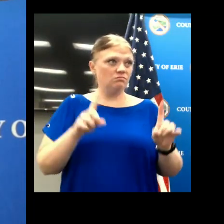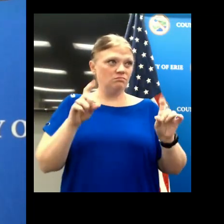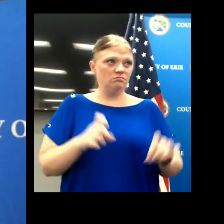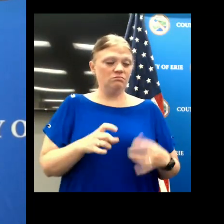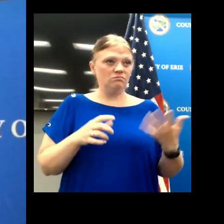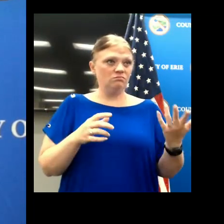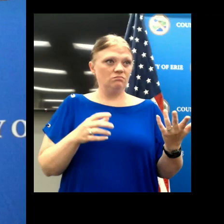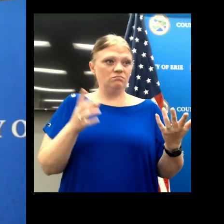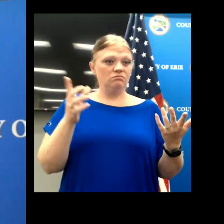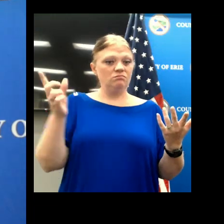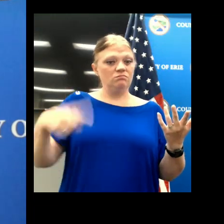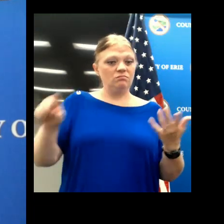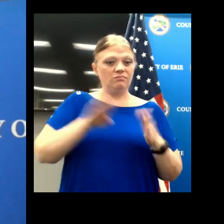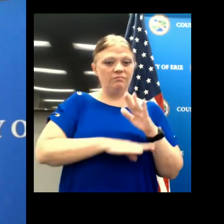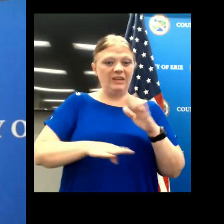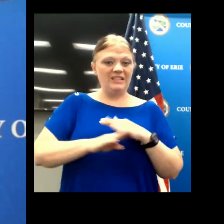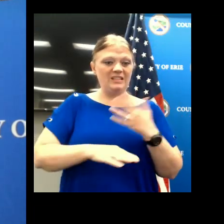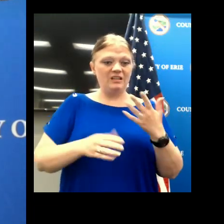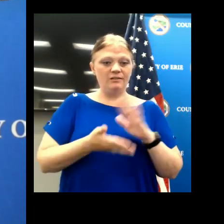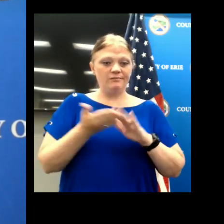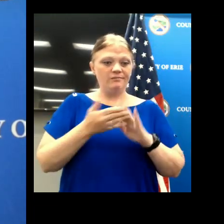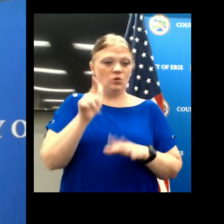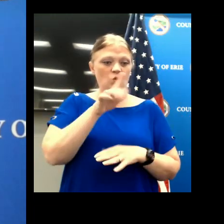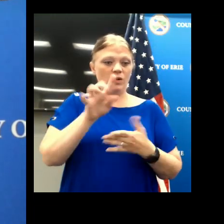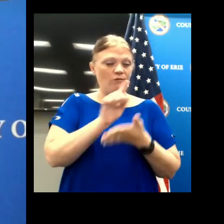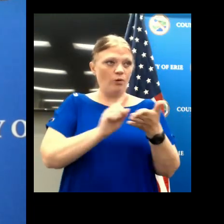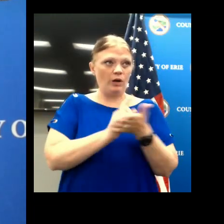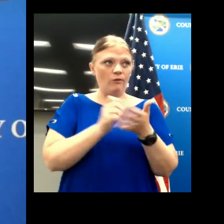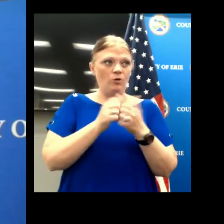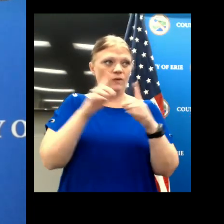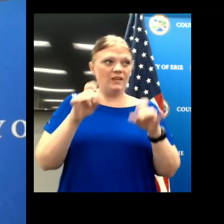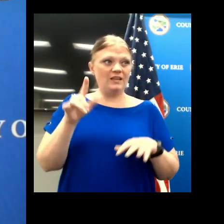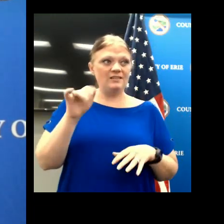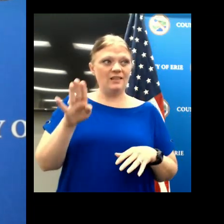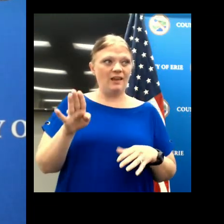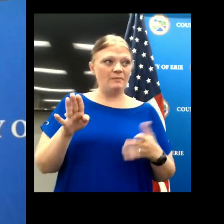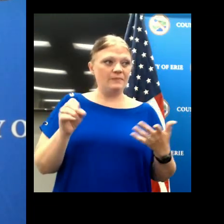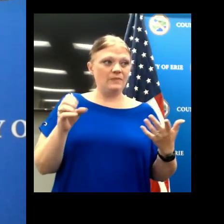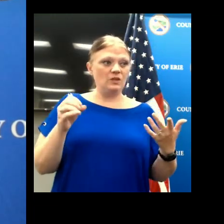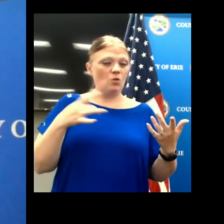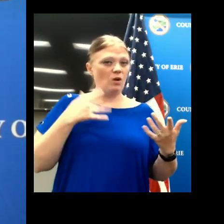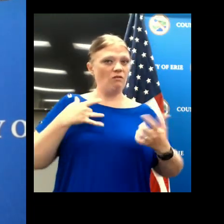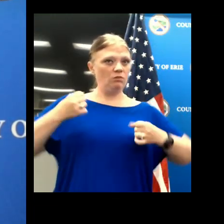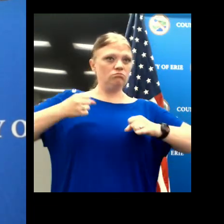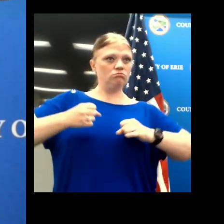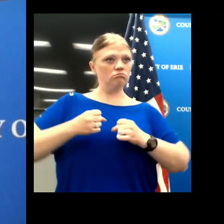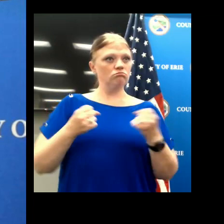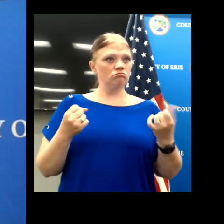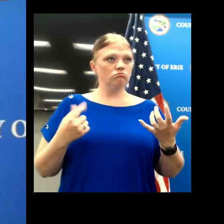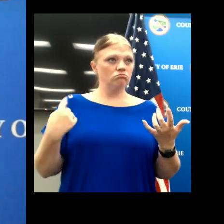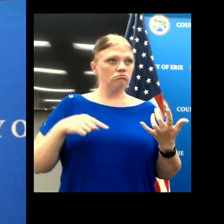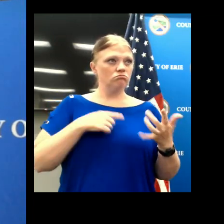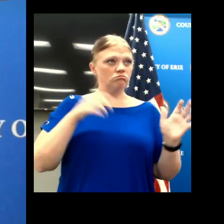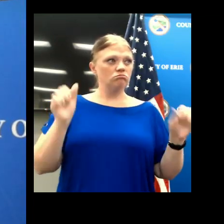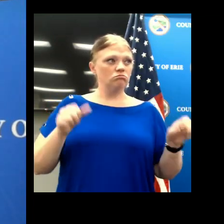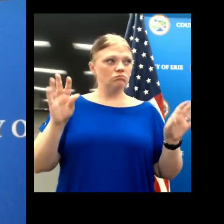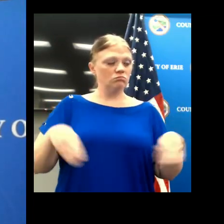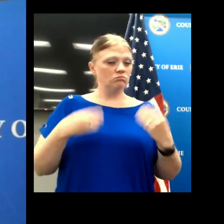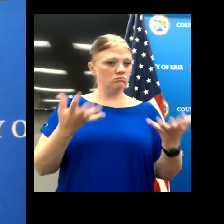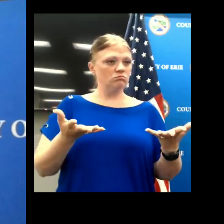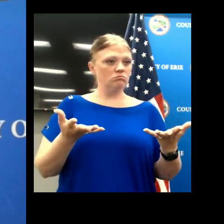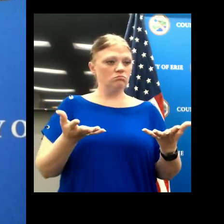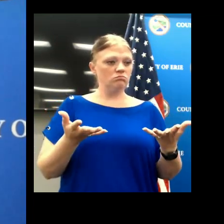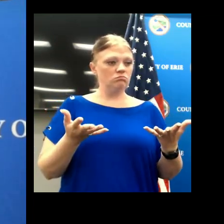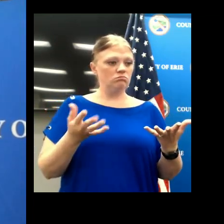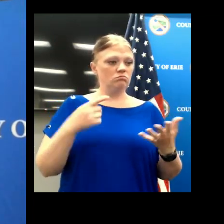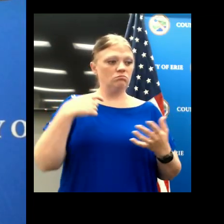and they basically run a 24-hour shop with their test lab. So I feel confident we'll be able to provide